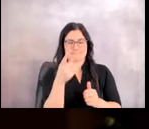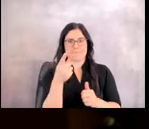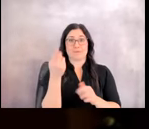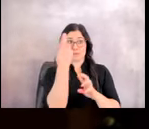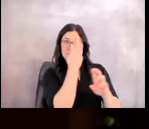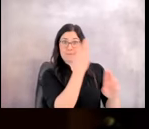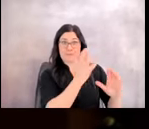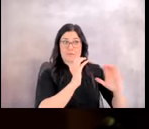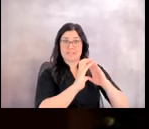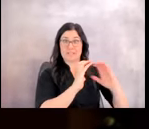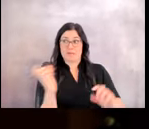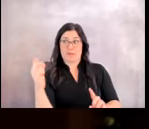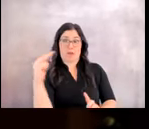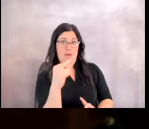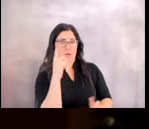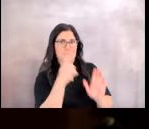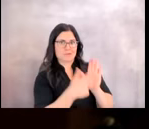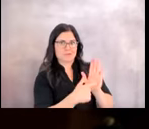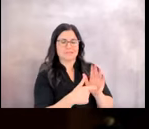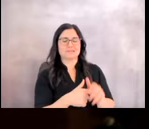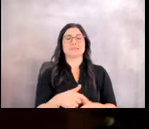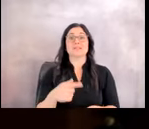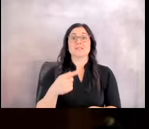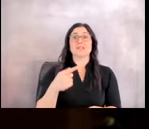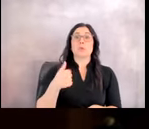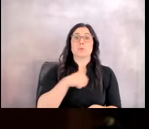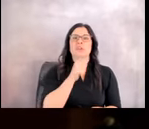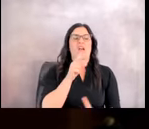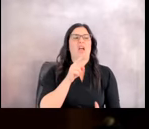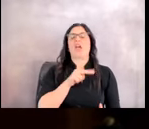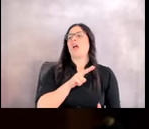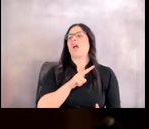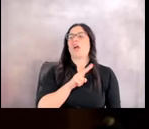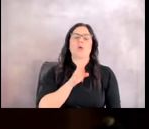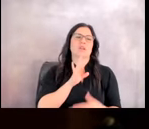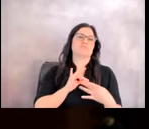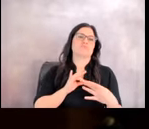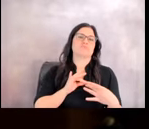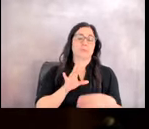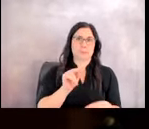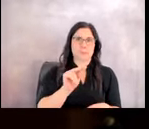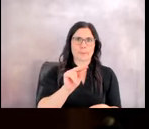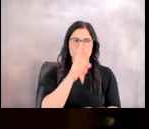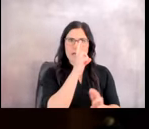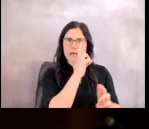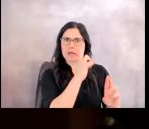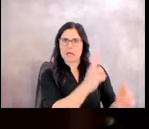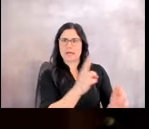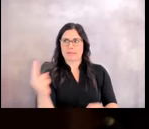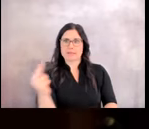respectful conversations where we're not talking down about other people with whom we don't agree, where we're not